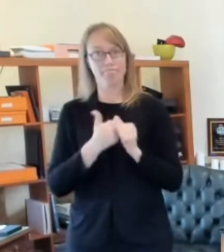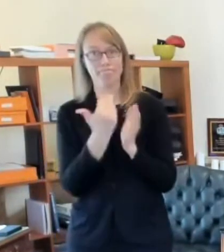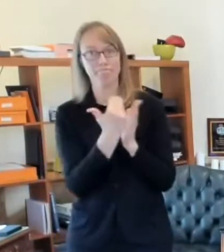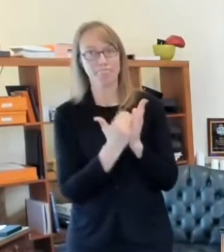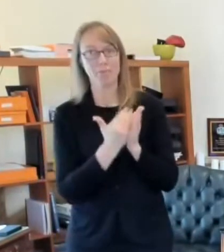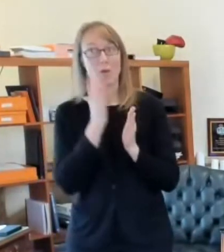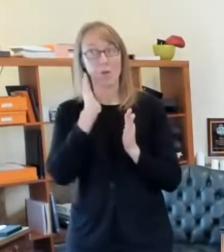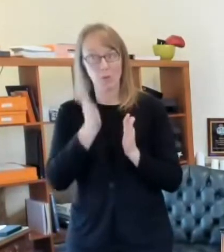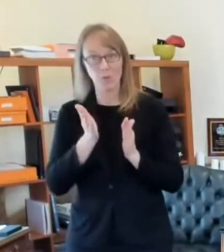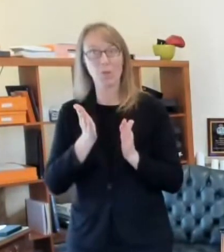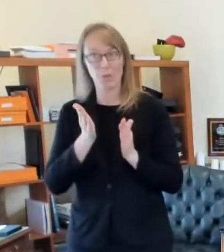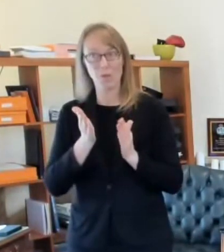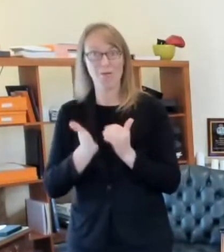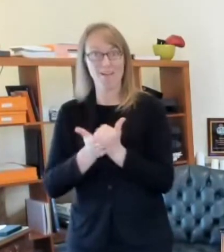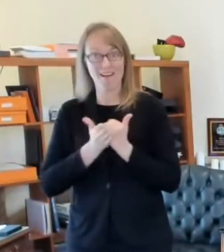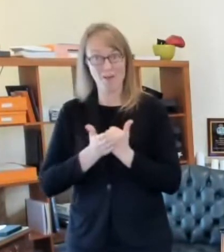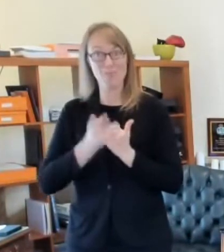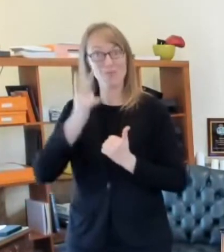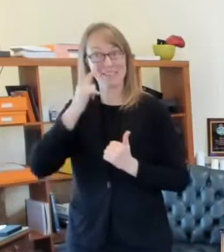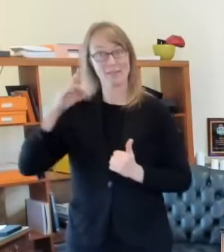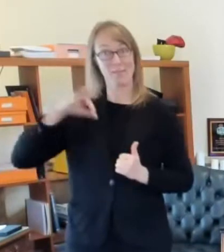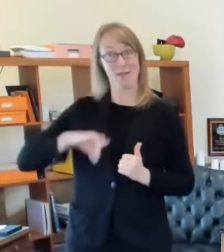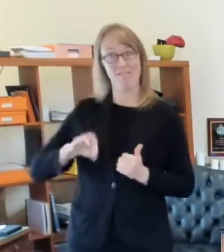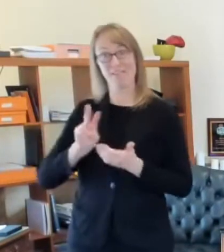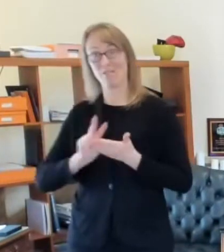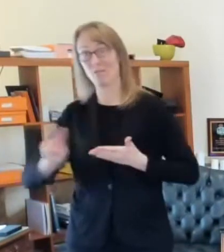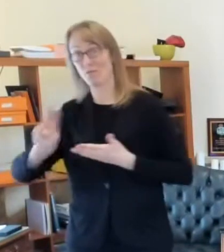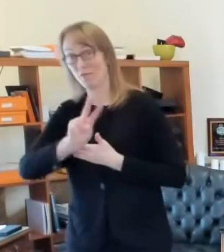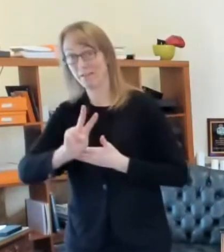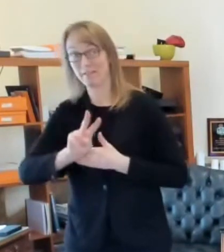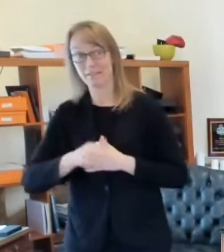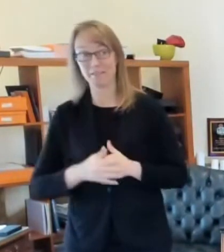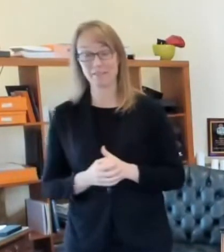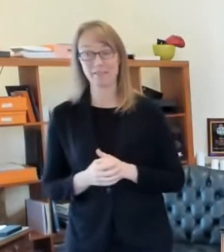down the road. Of course, we're all concerned about